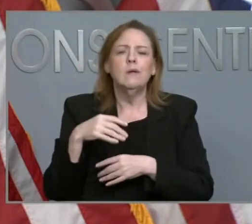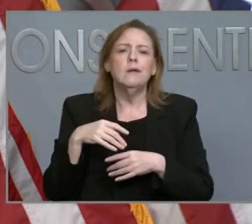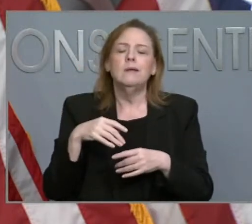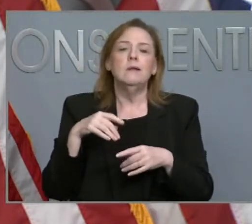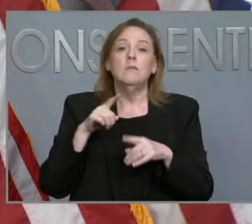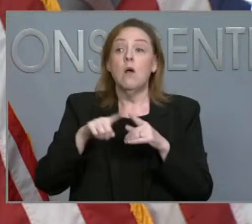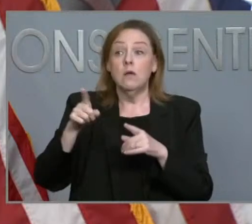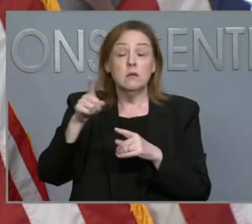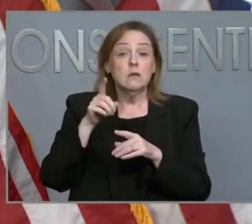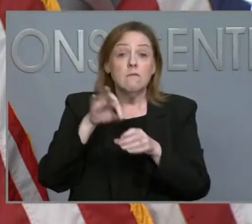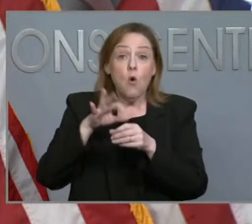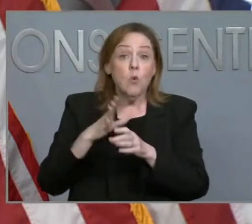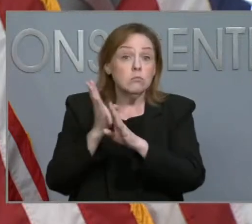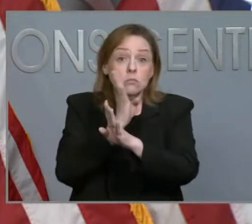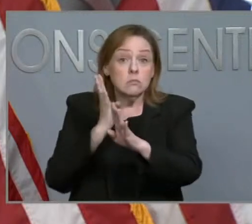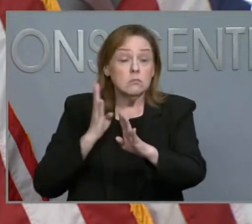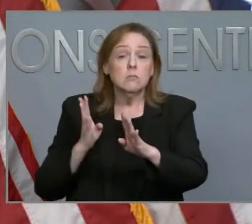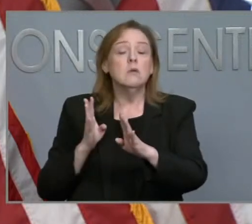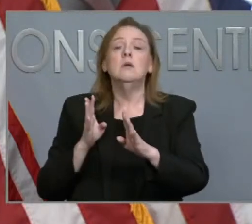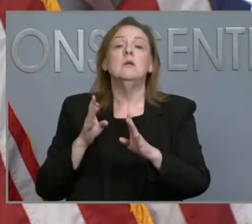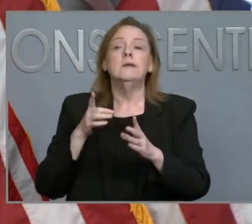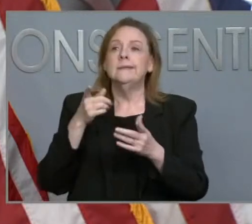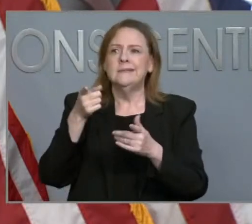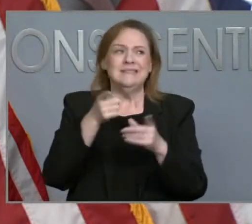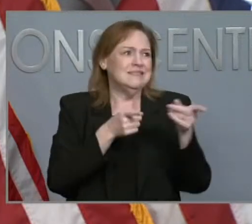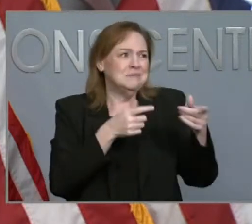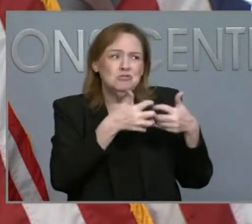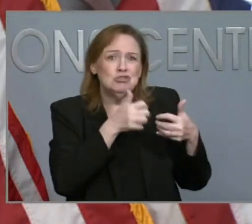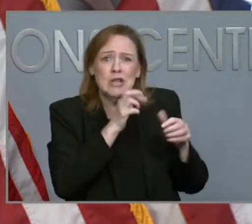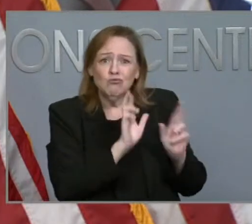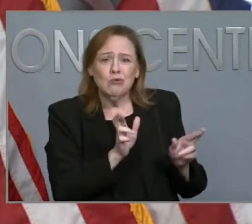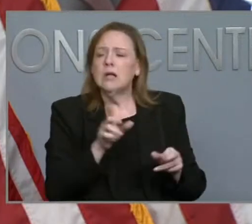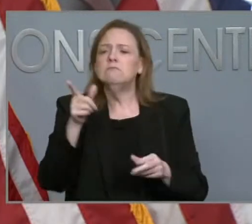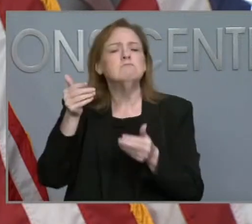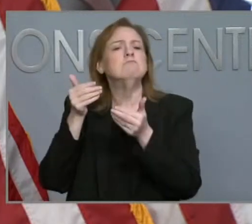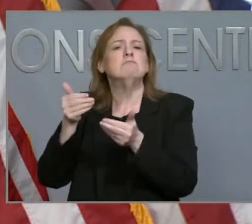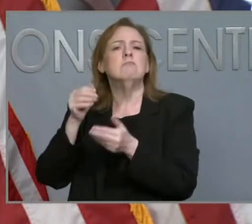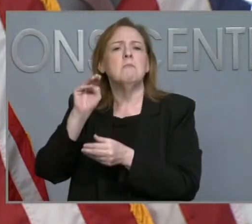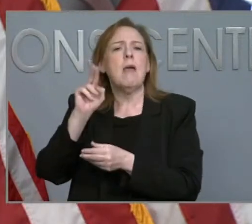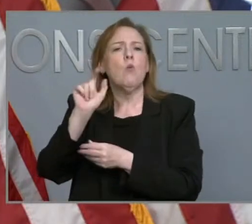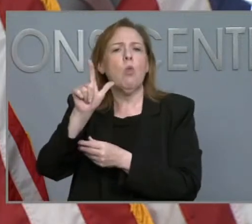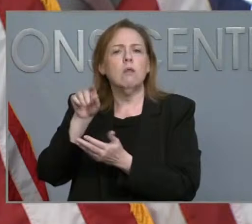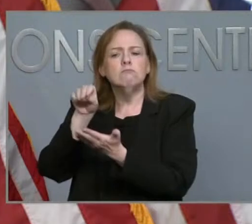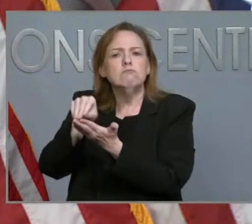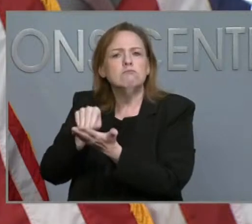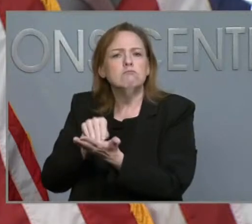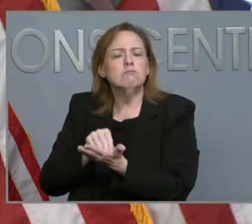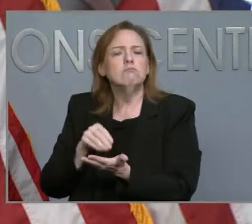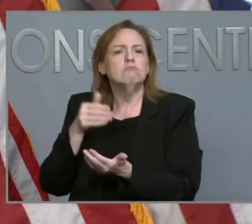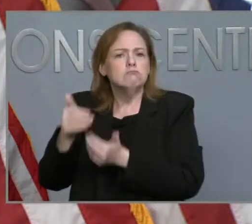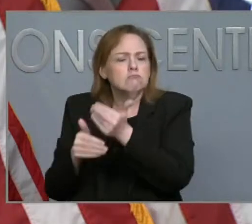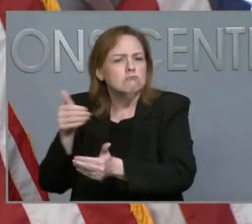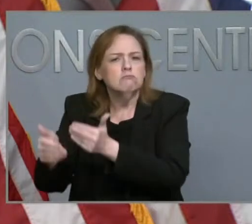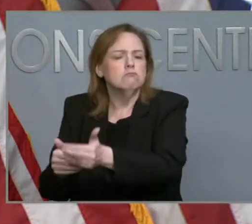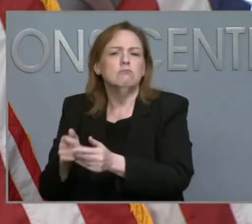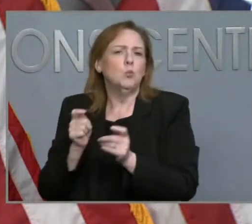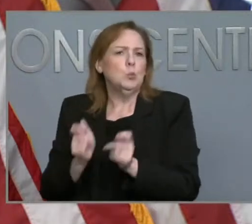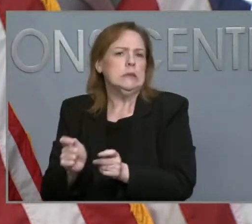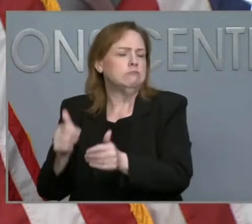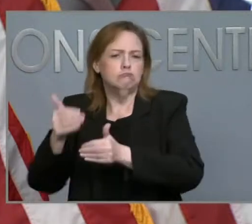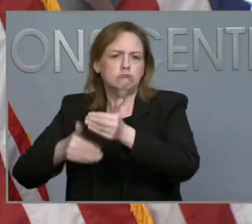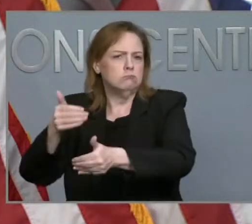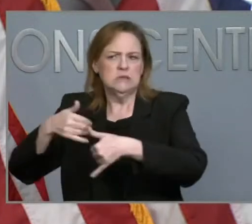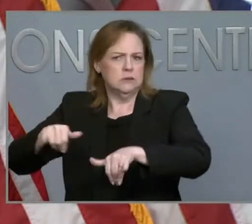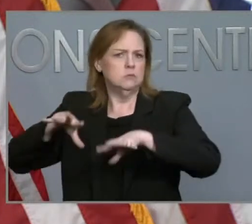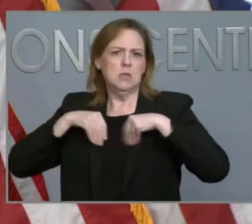voter away. They went to their manual process or were able to move things along quickly. So, we feel